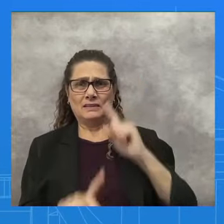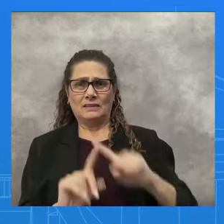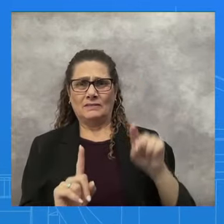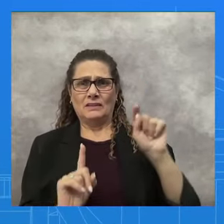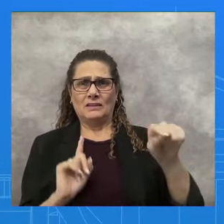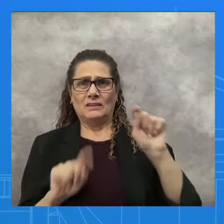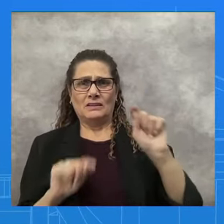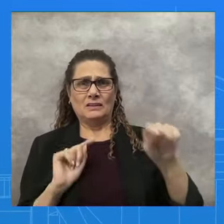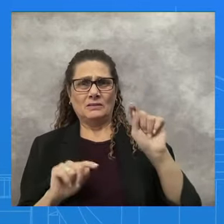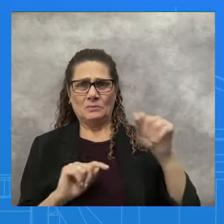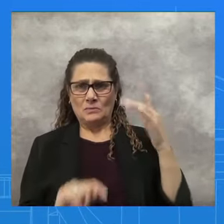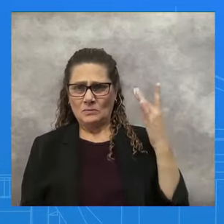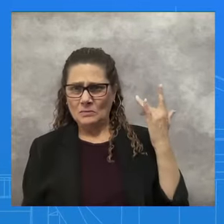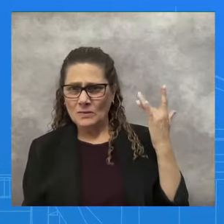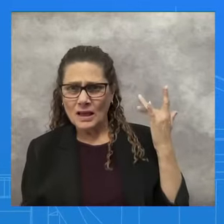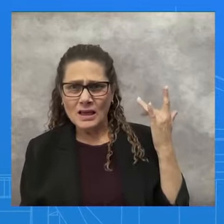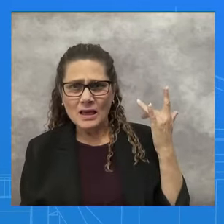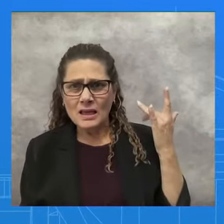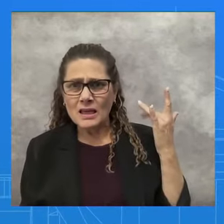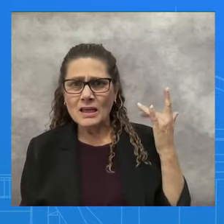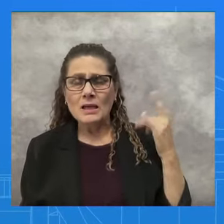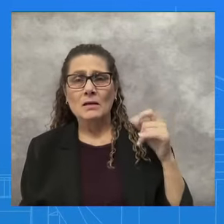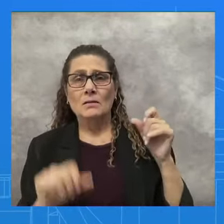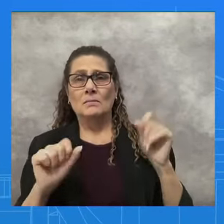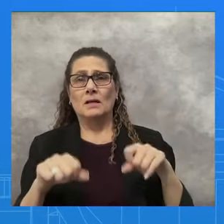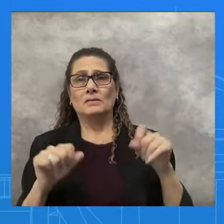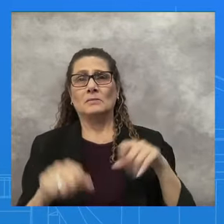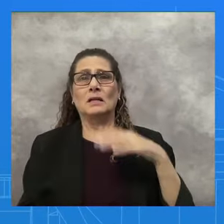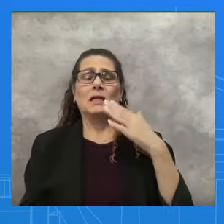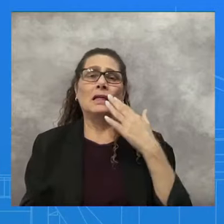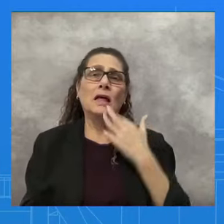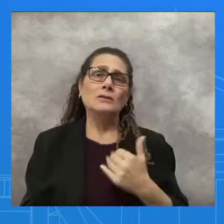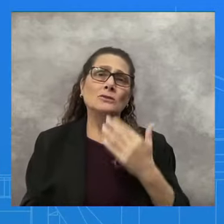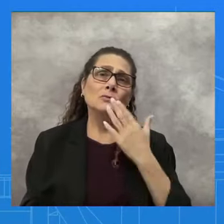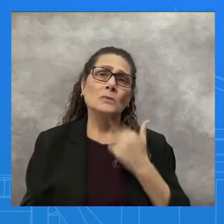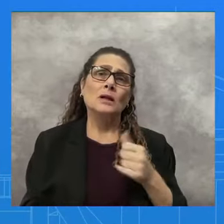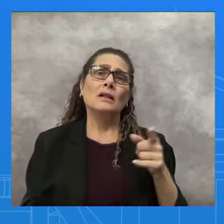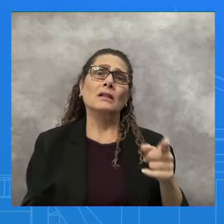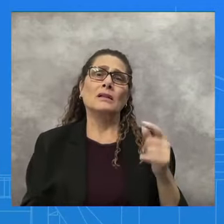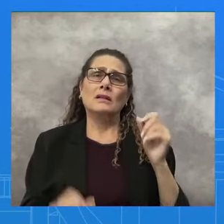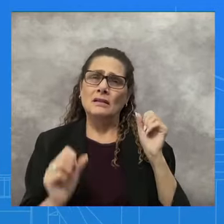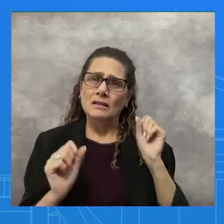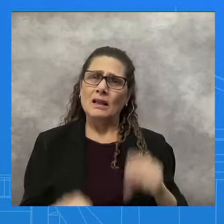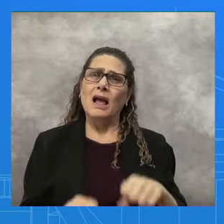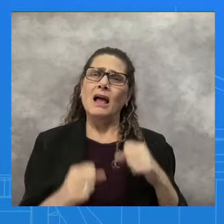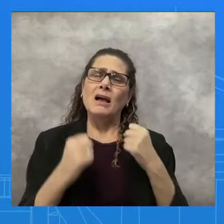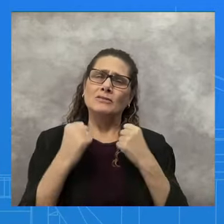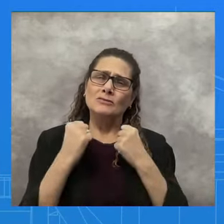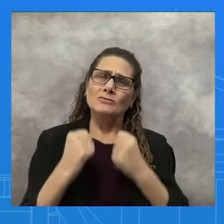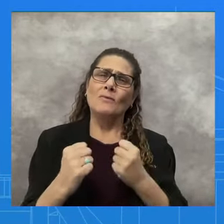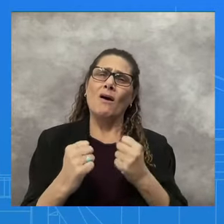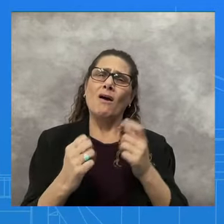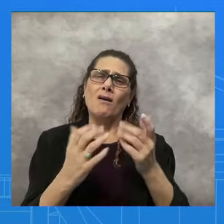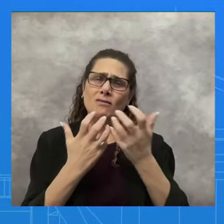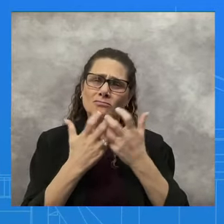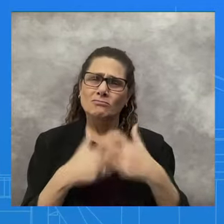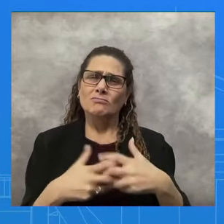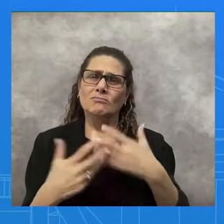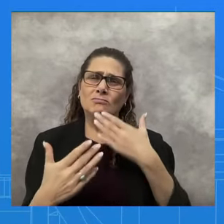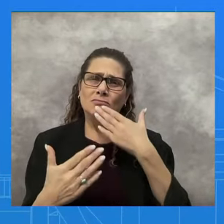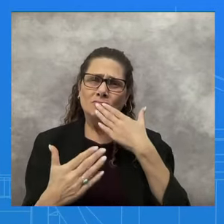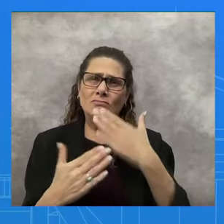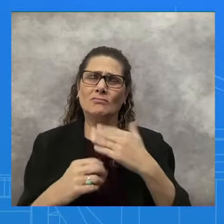offer that may be able to offer a credible plan for an offensive that can protect civilians? I don't see a whole heck of a lot of gap